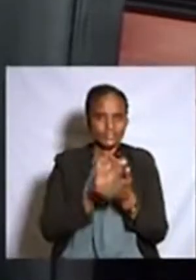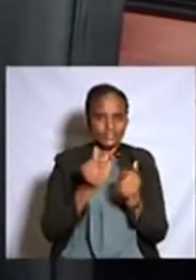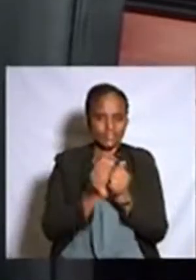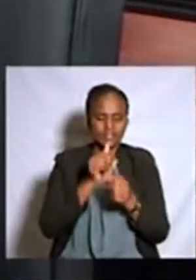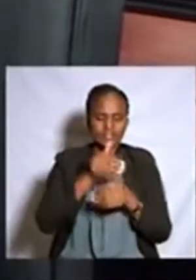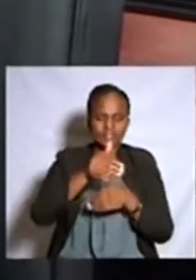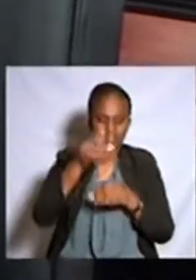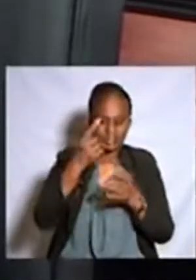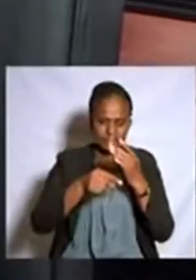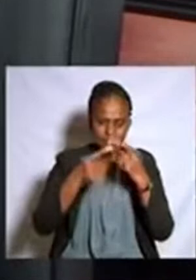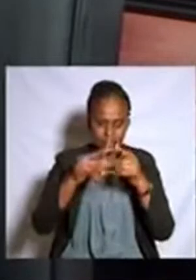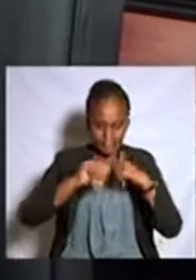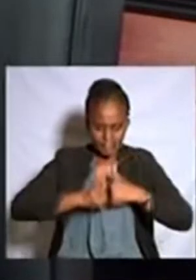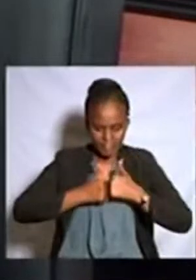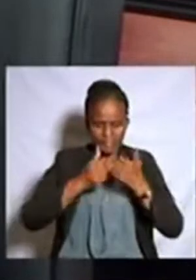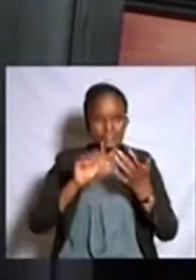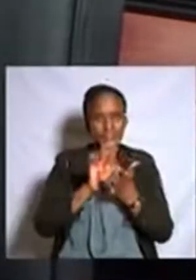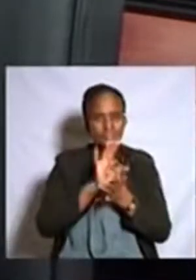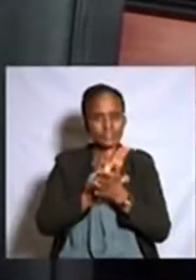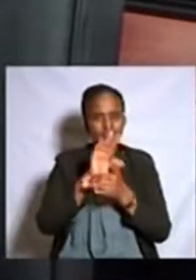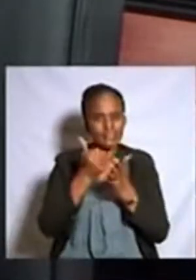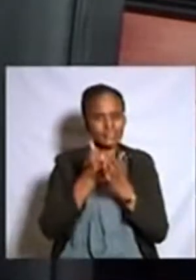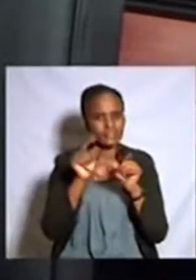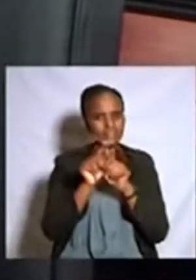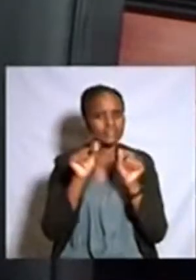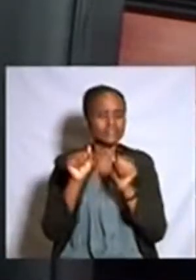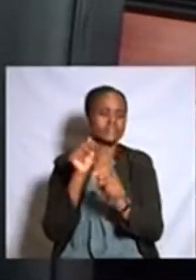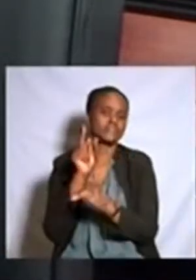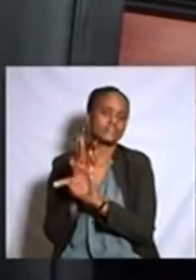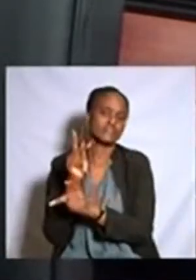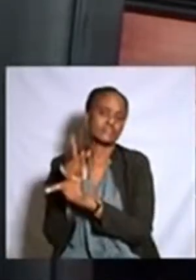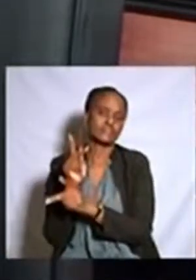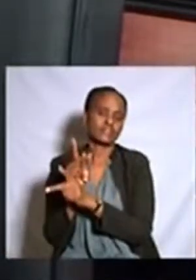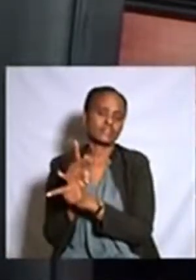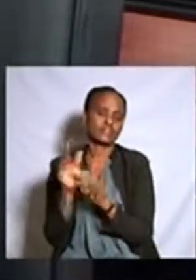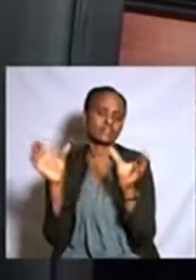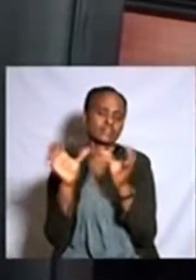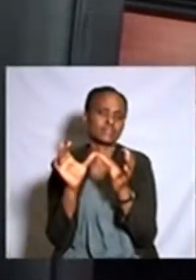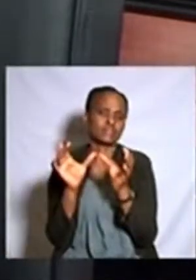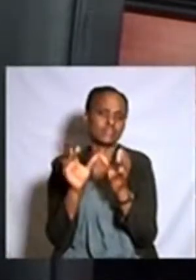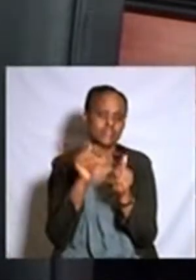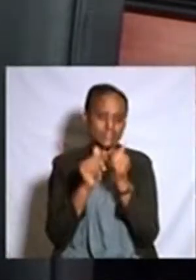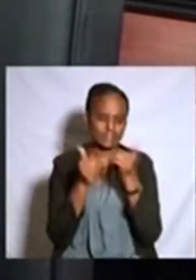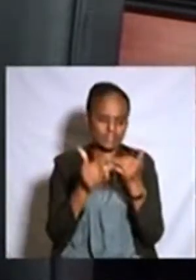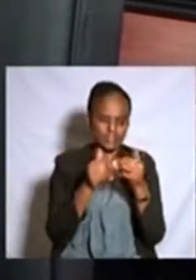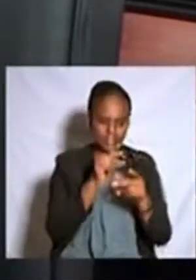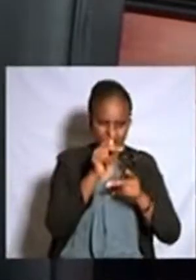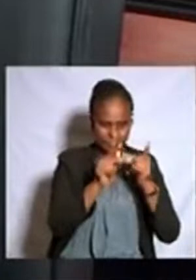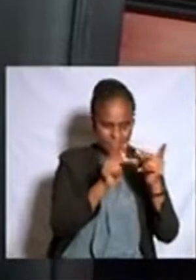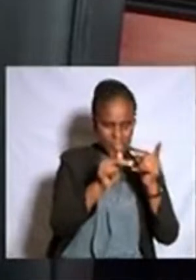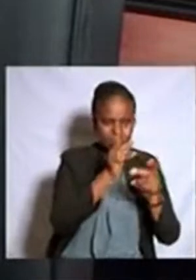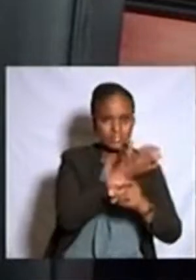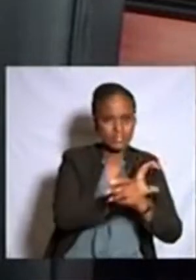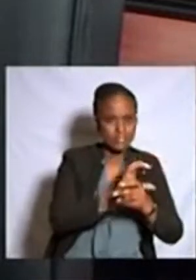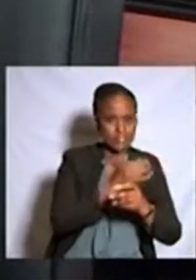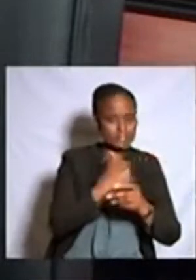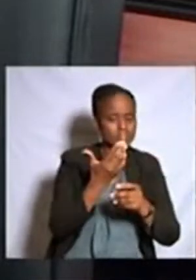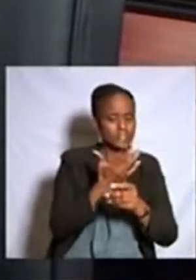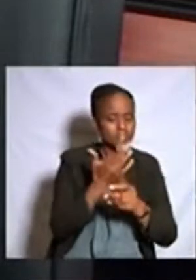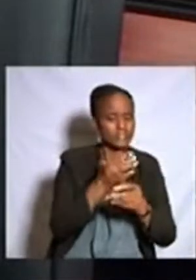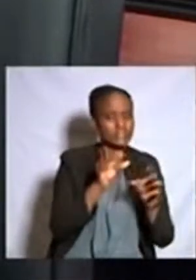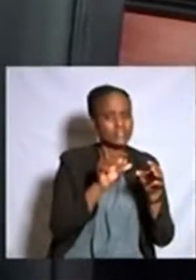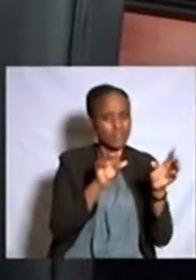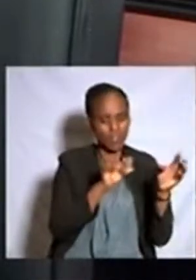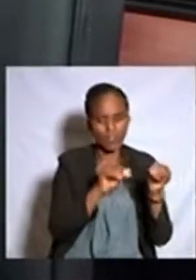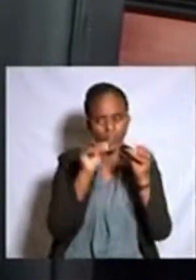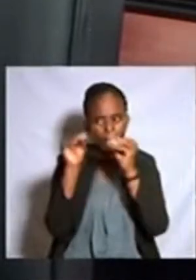what would happen is that we would lodge these documents and they would be kept at the councils, and because the process is not computerized, locating